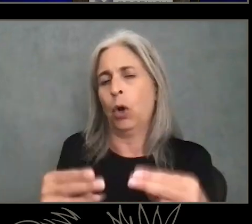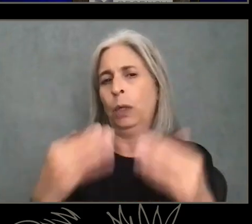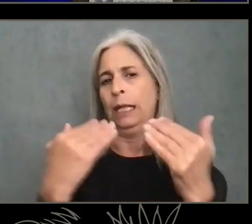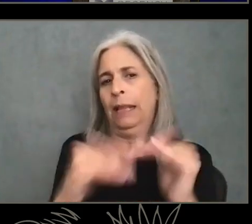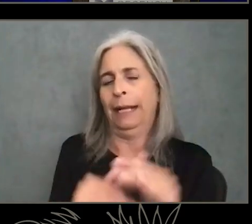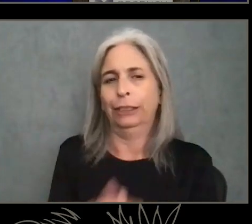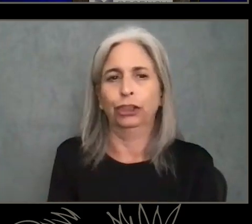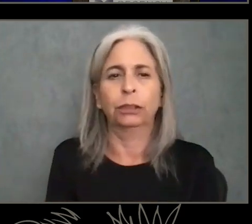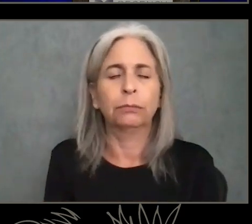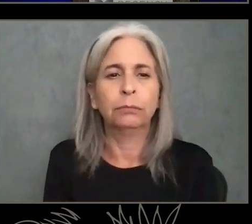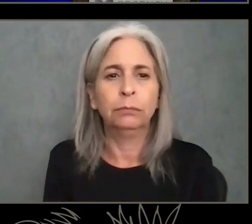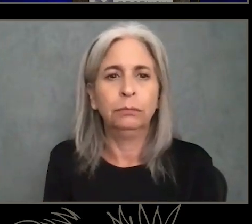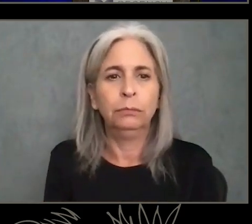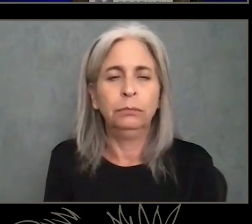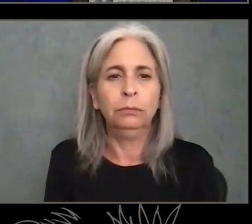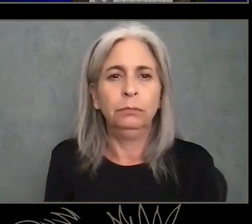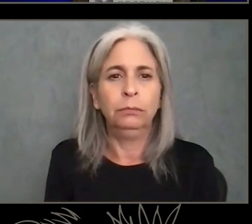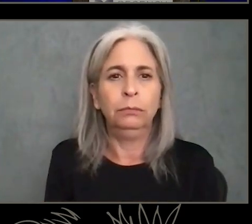that.